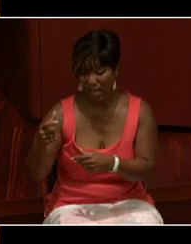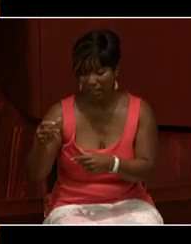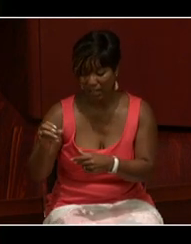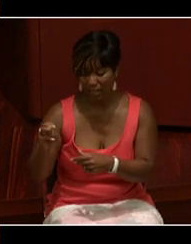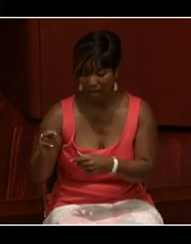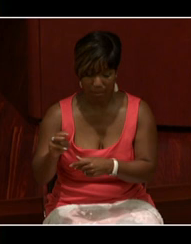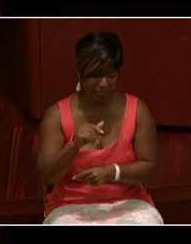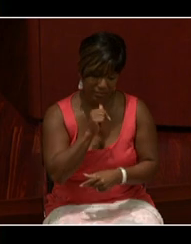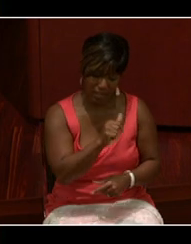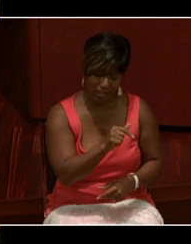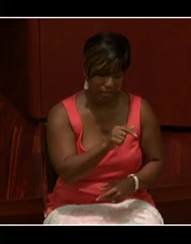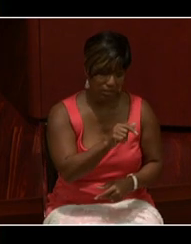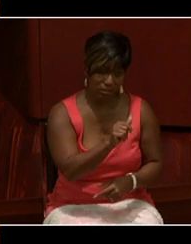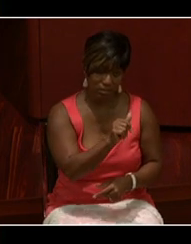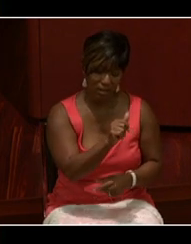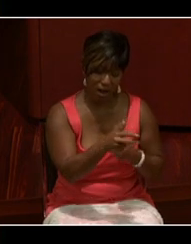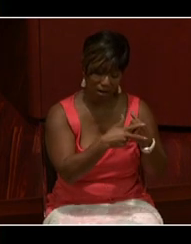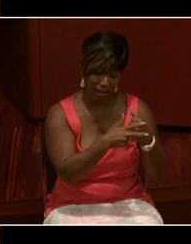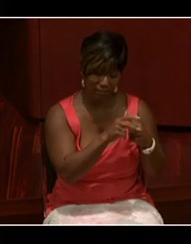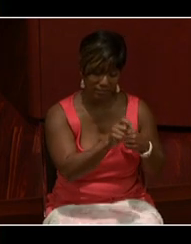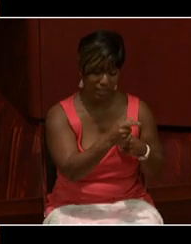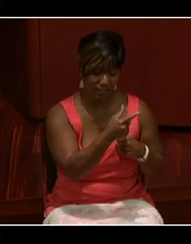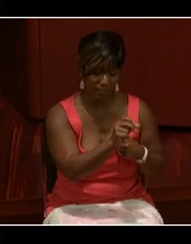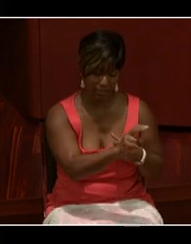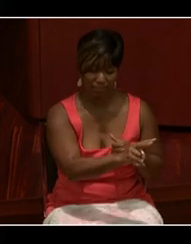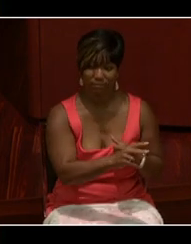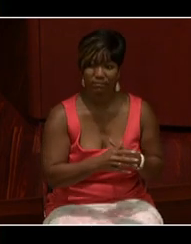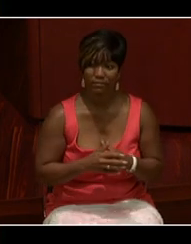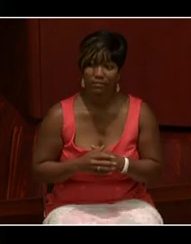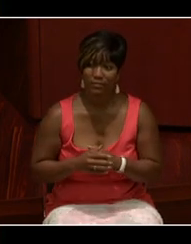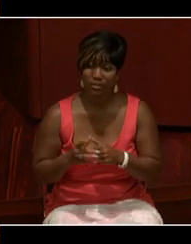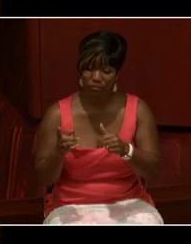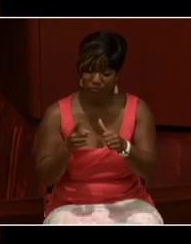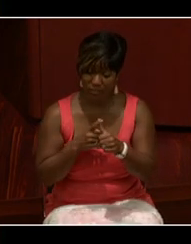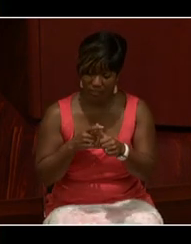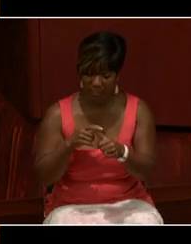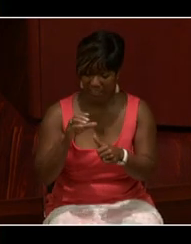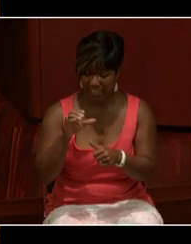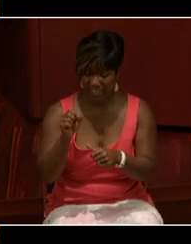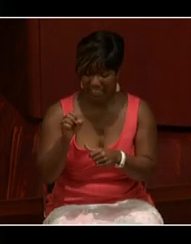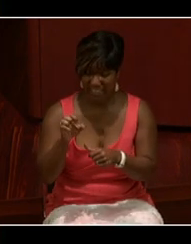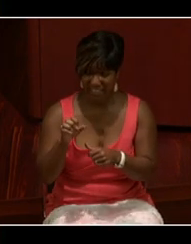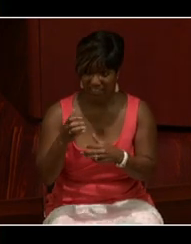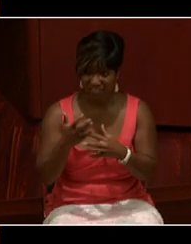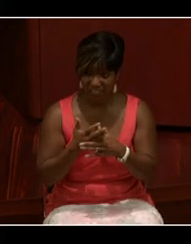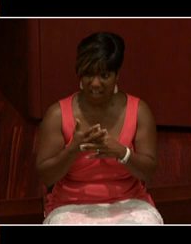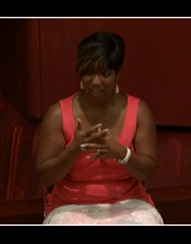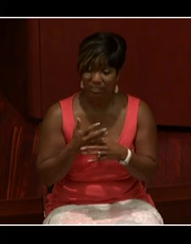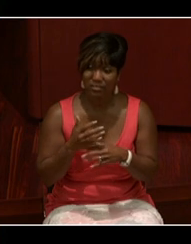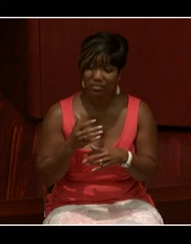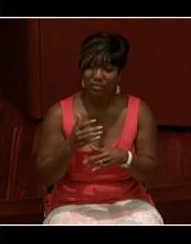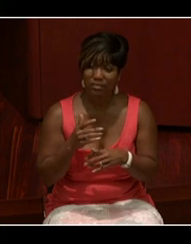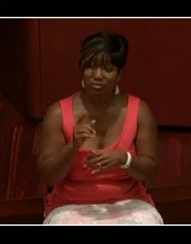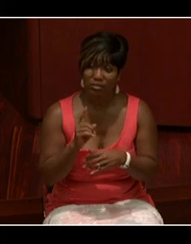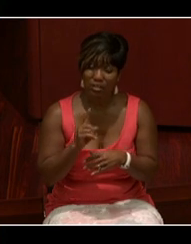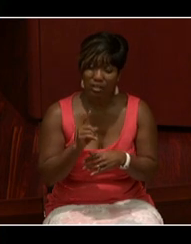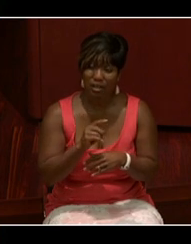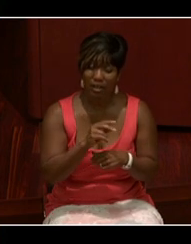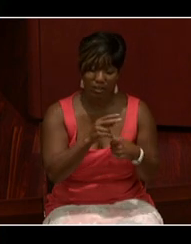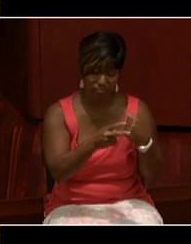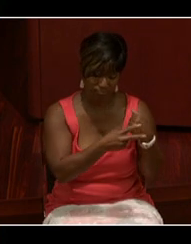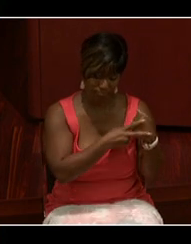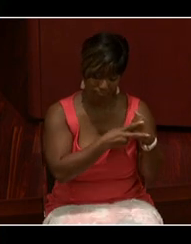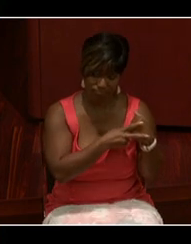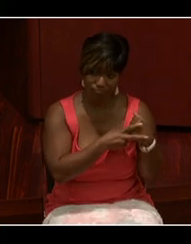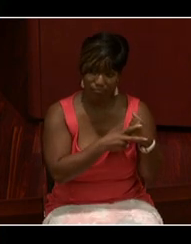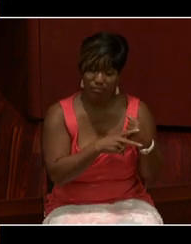in western Puget Sound in Washington. Therefore, the original case files are at the National Archives at Seattle. The National Archives